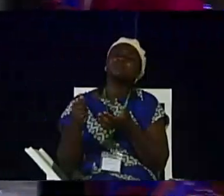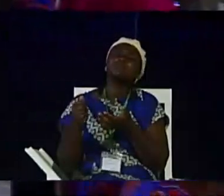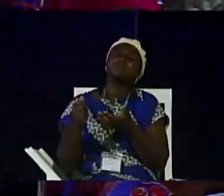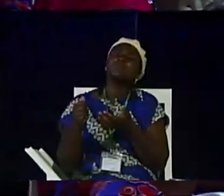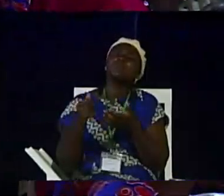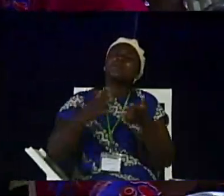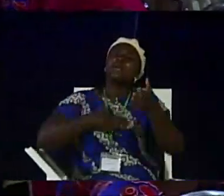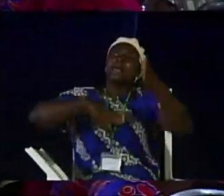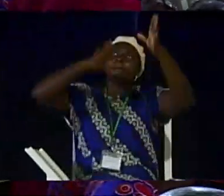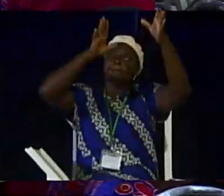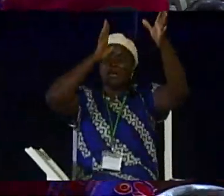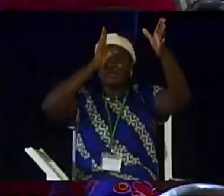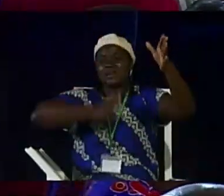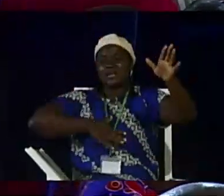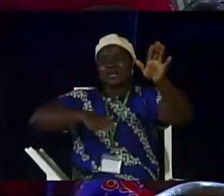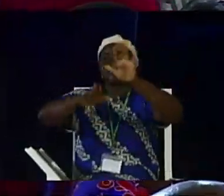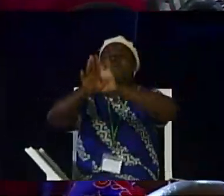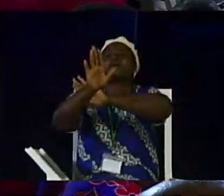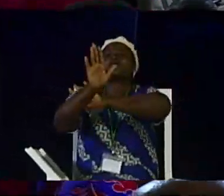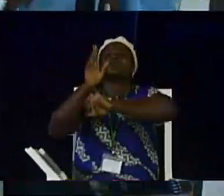My Father and my God, we thank you.